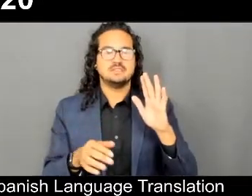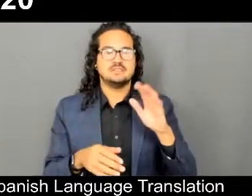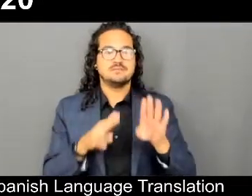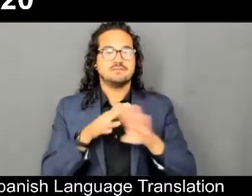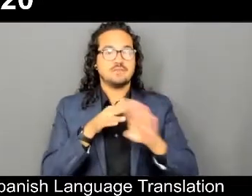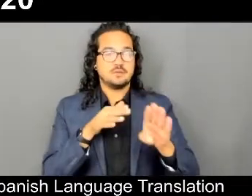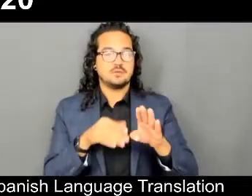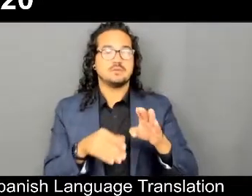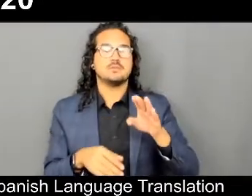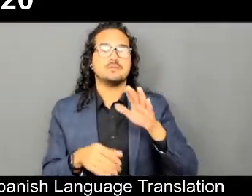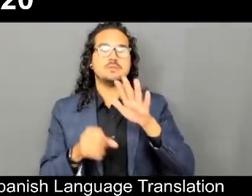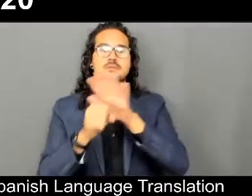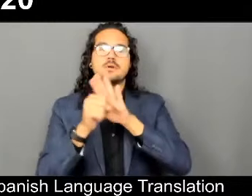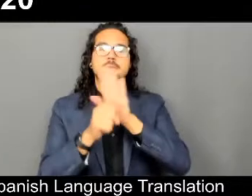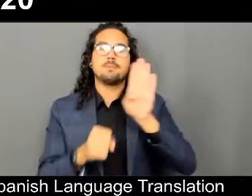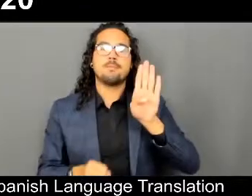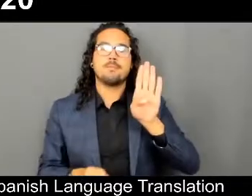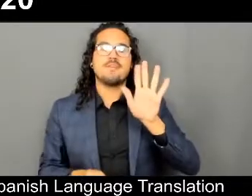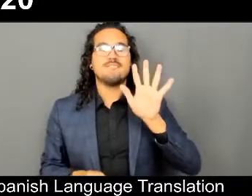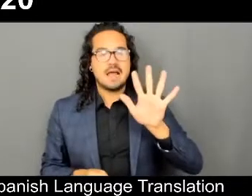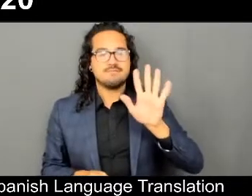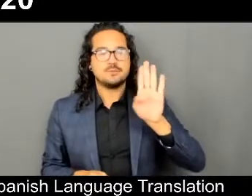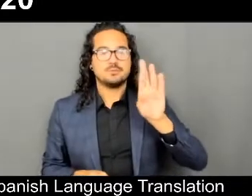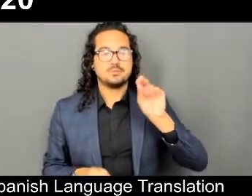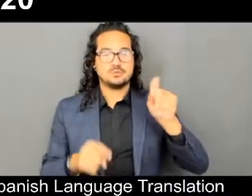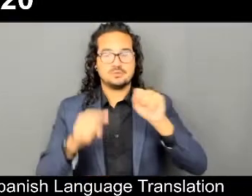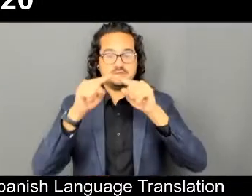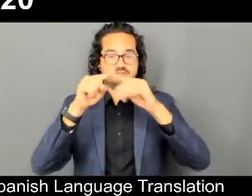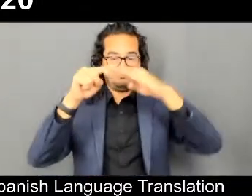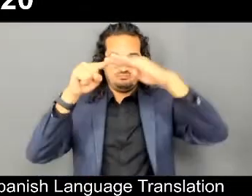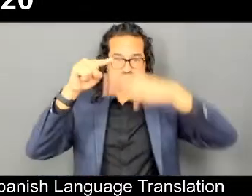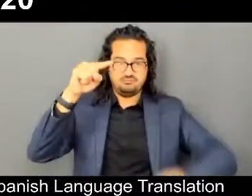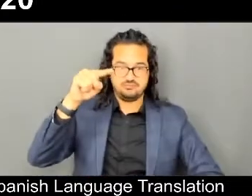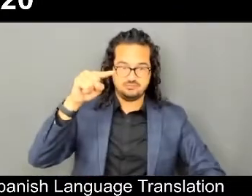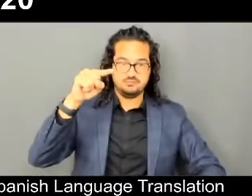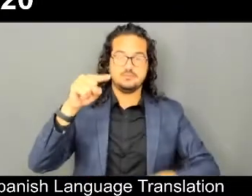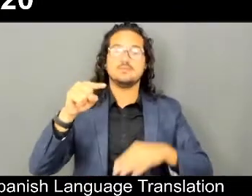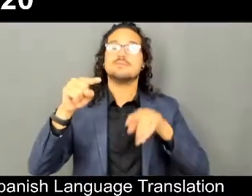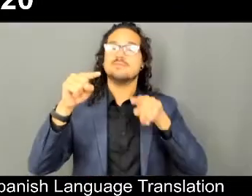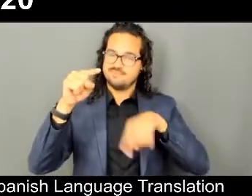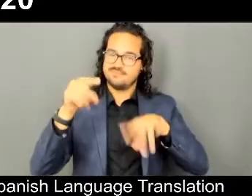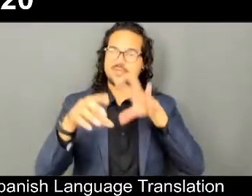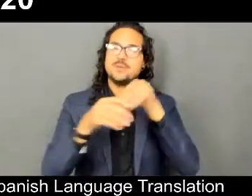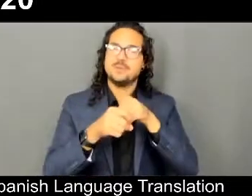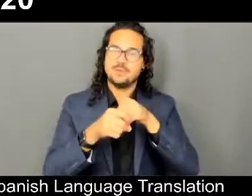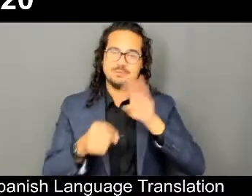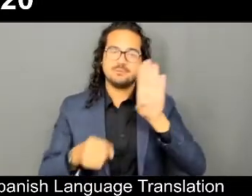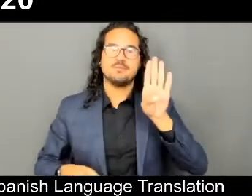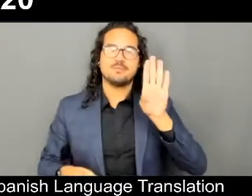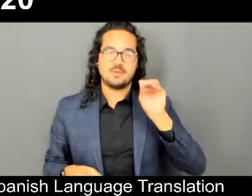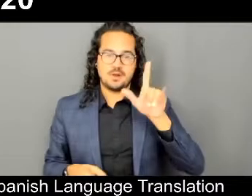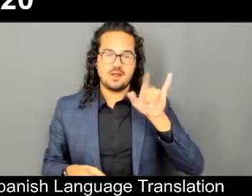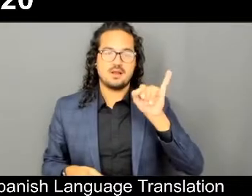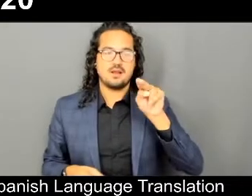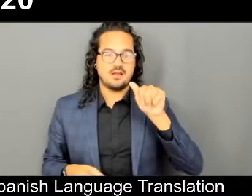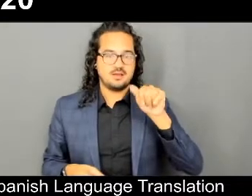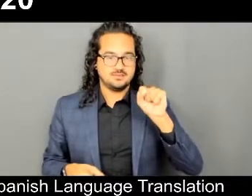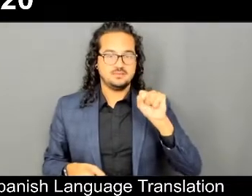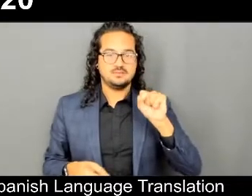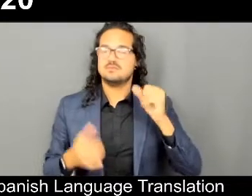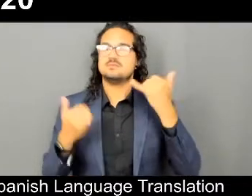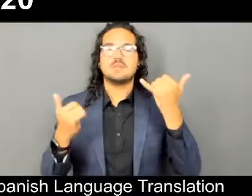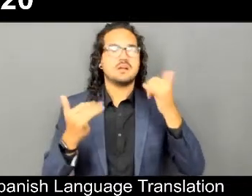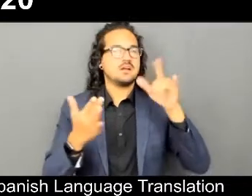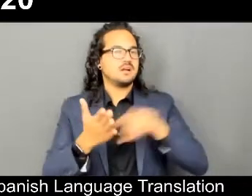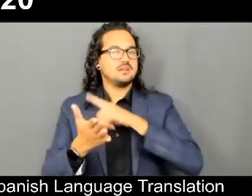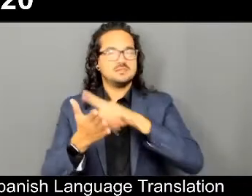community of Bolinas. So that area is still no longer under a warning. However, everything north of Five Brooks to the west of Highway 1 all